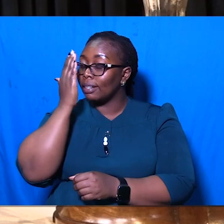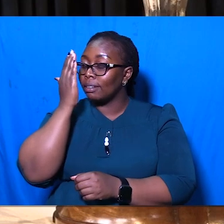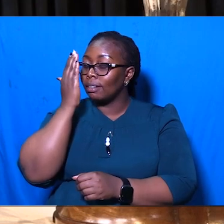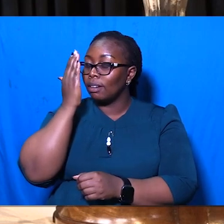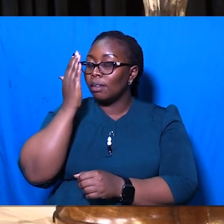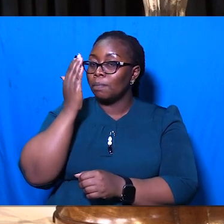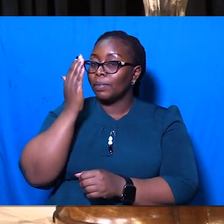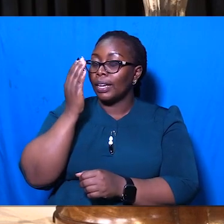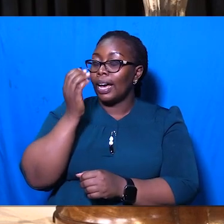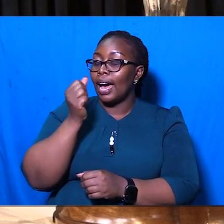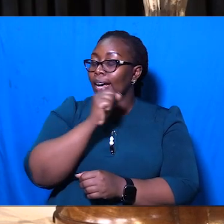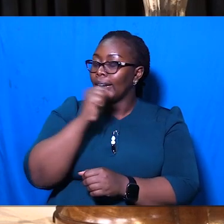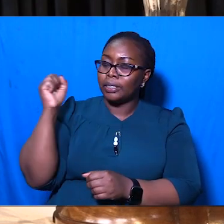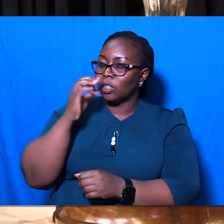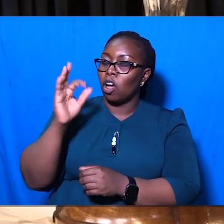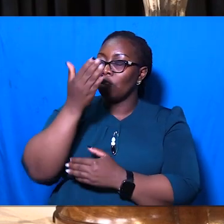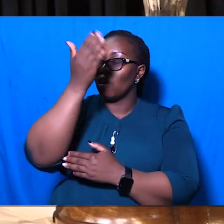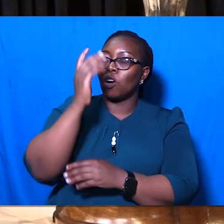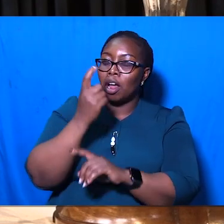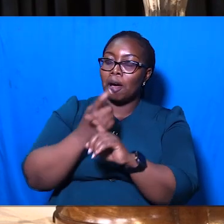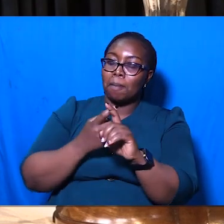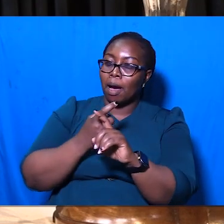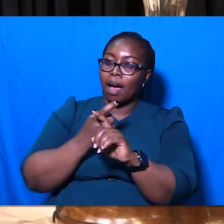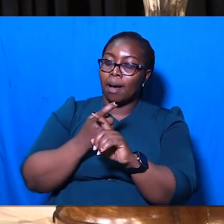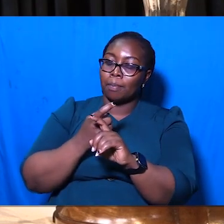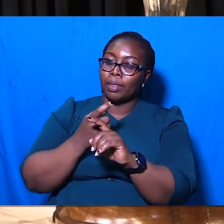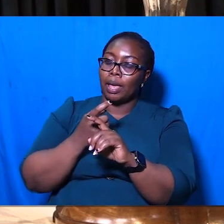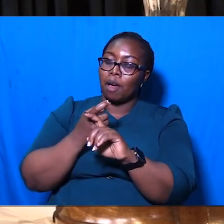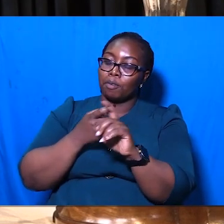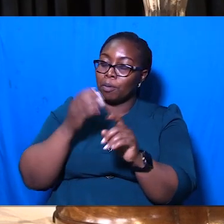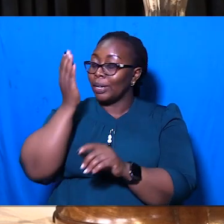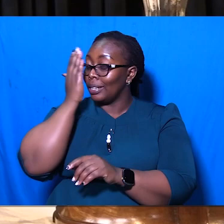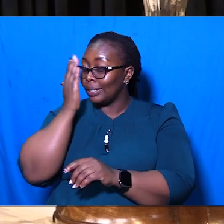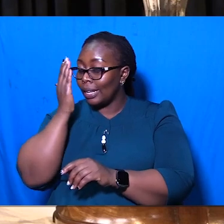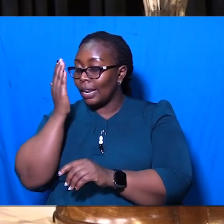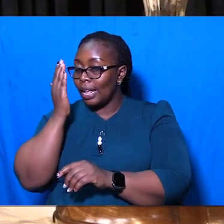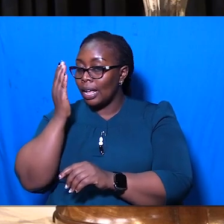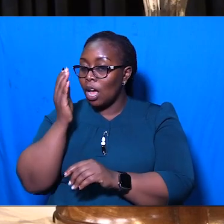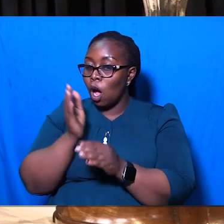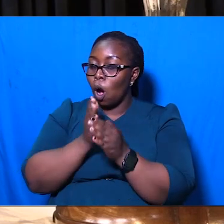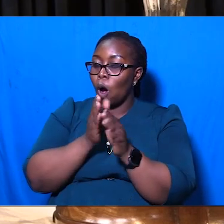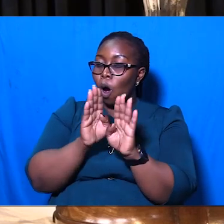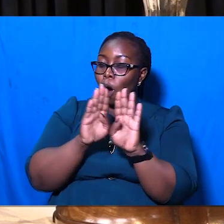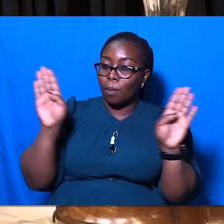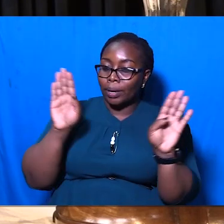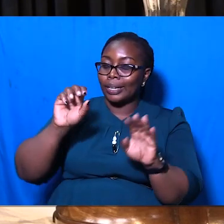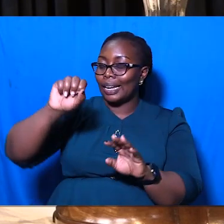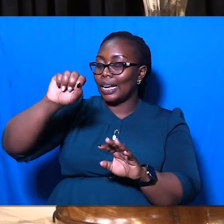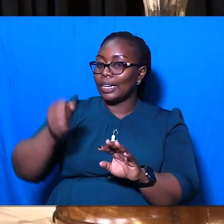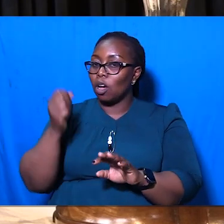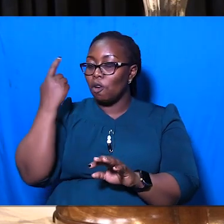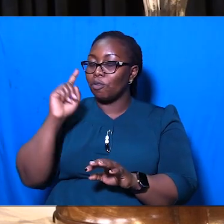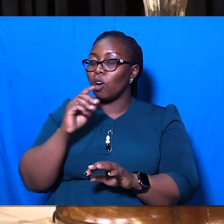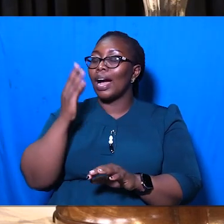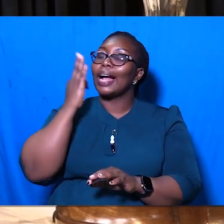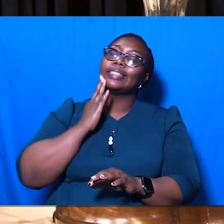rejection of God by Israel opened actually a door for the Gentiles to be accepted